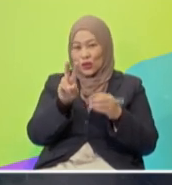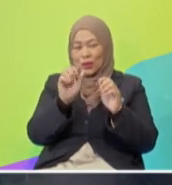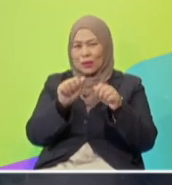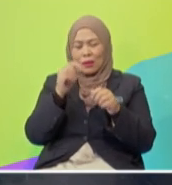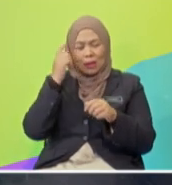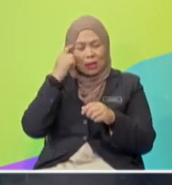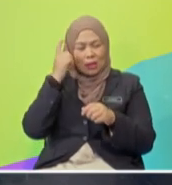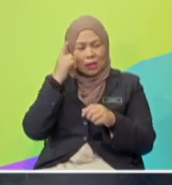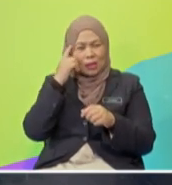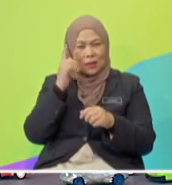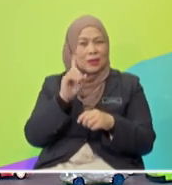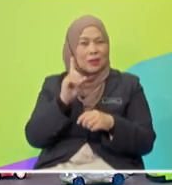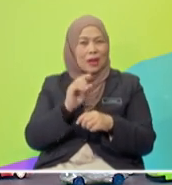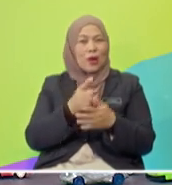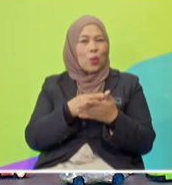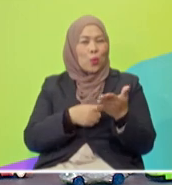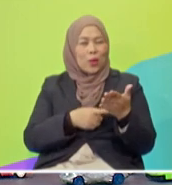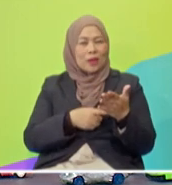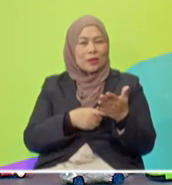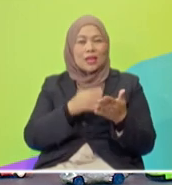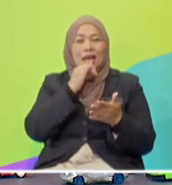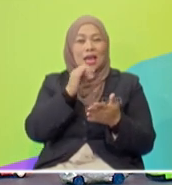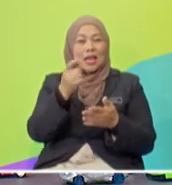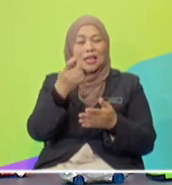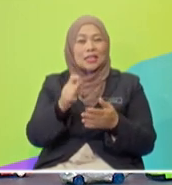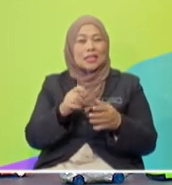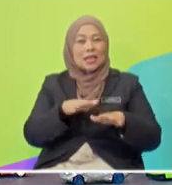I am thinking of a land transport.